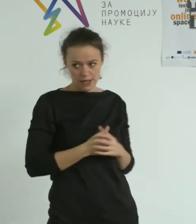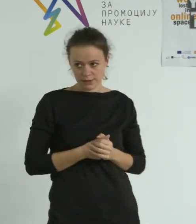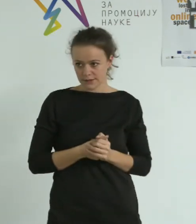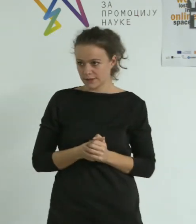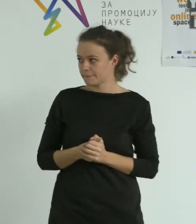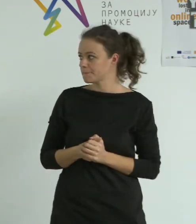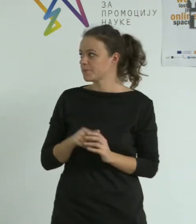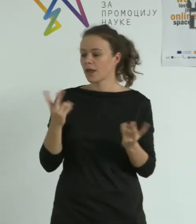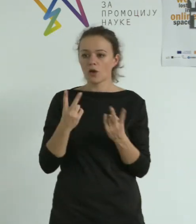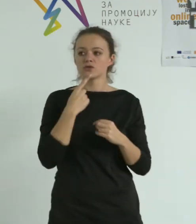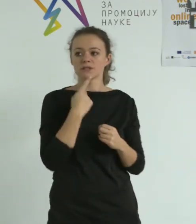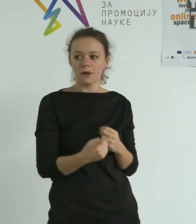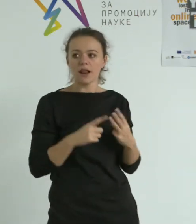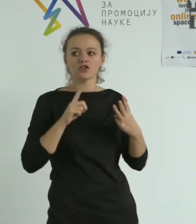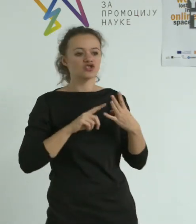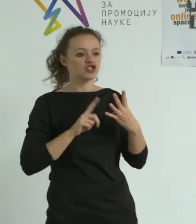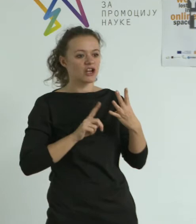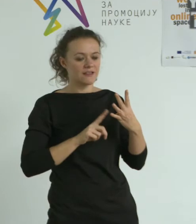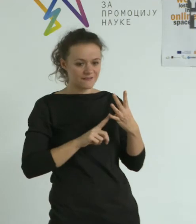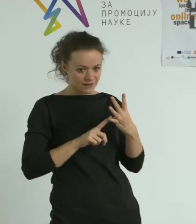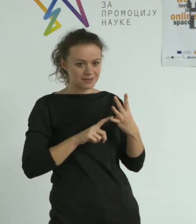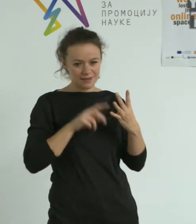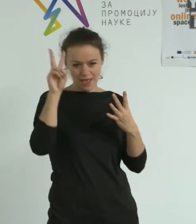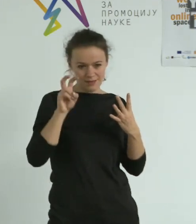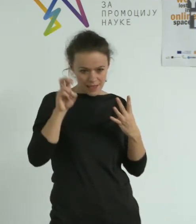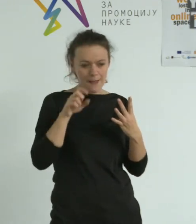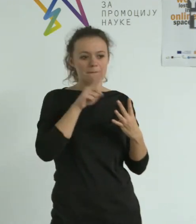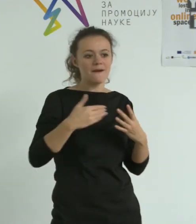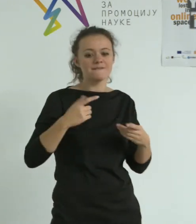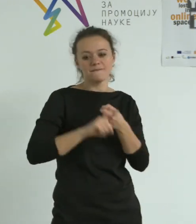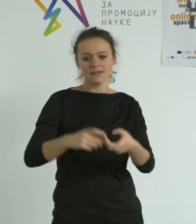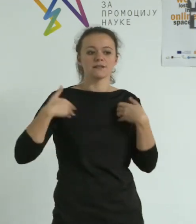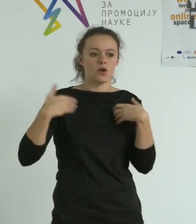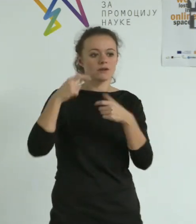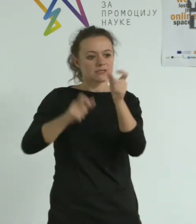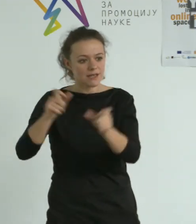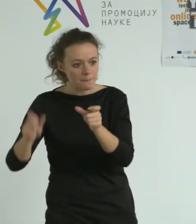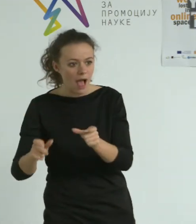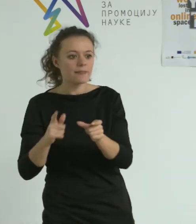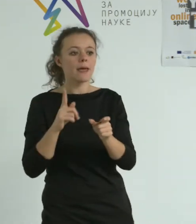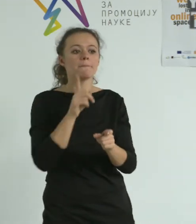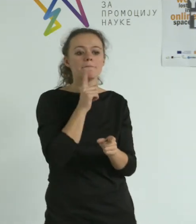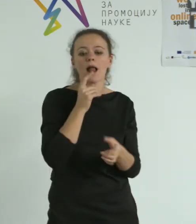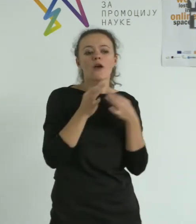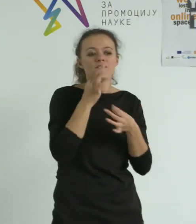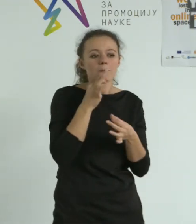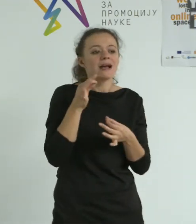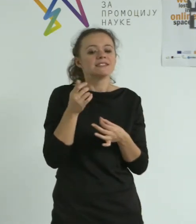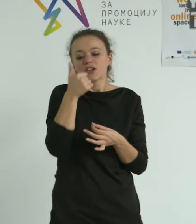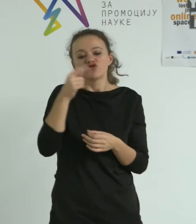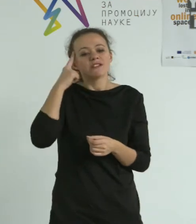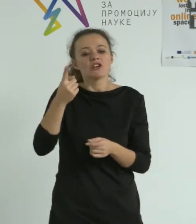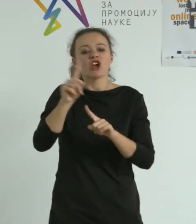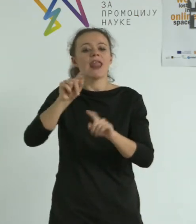And as I said, the fourth topic was opportunities for youth and some small information about what is non-formal education, and the